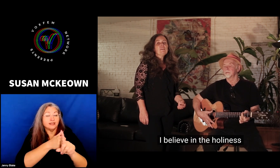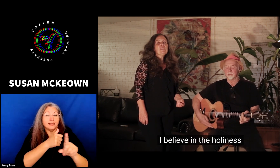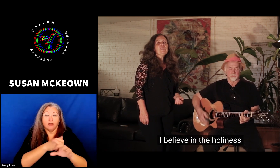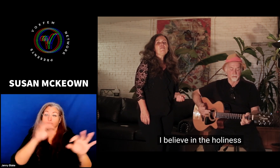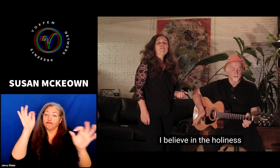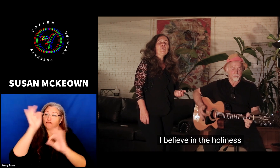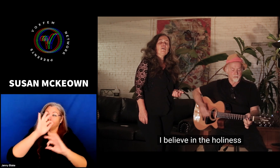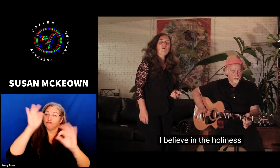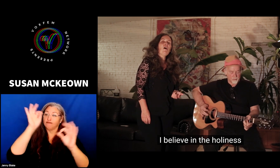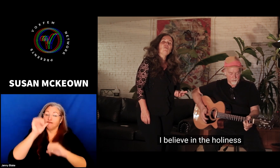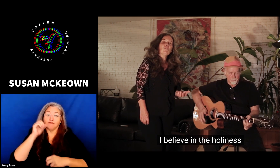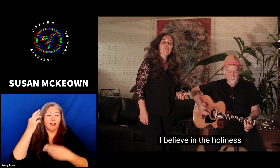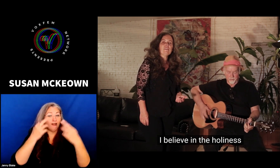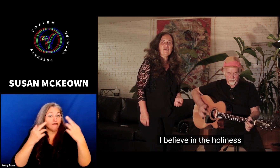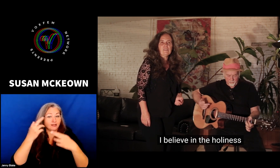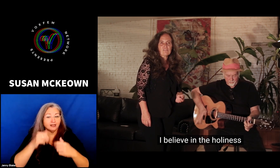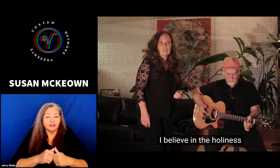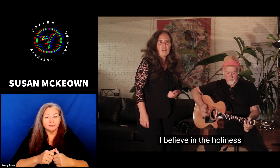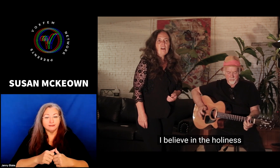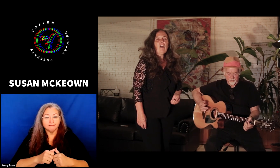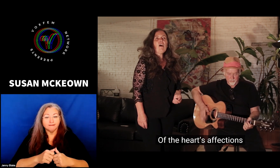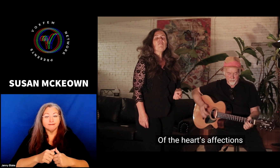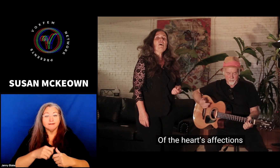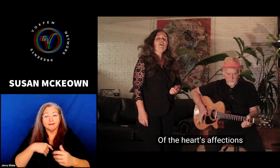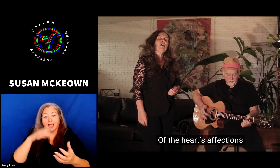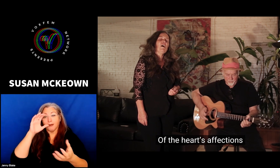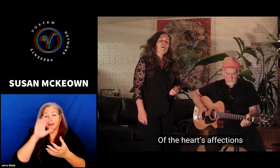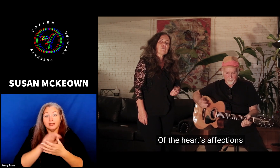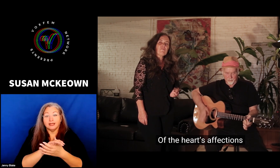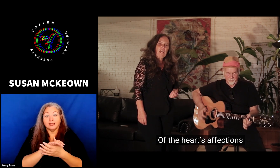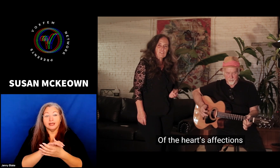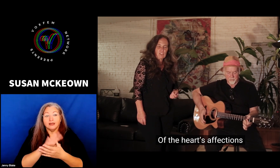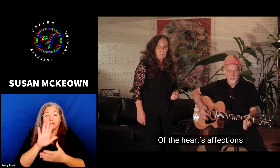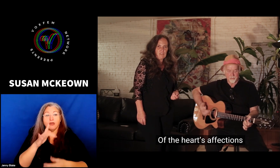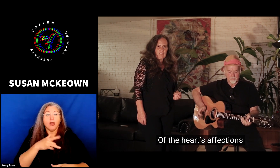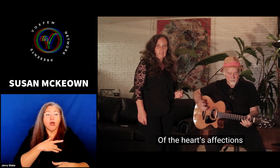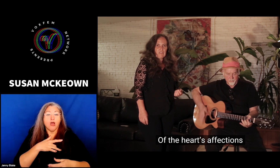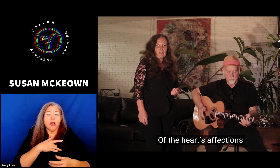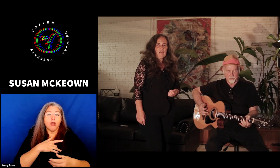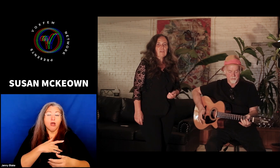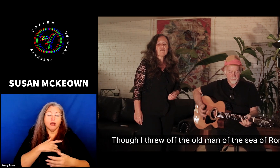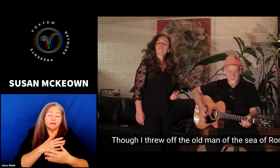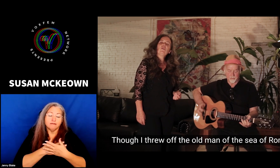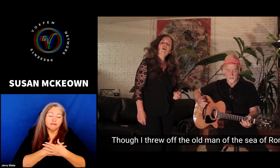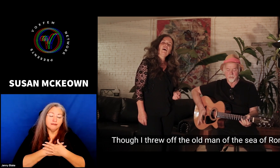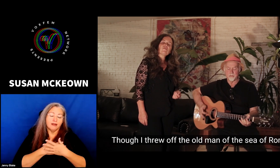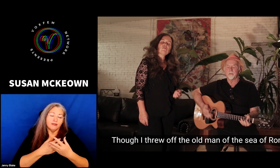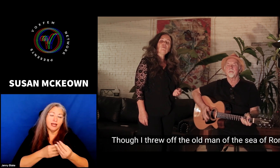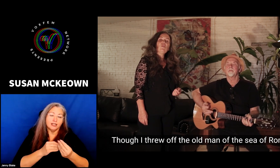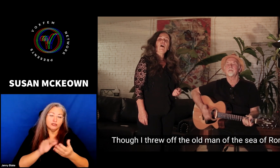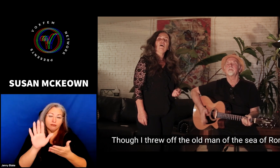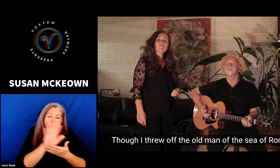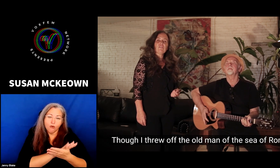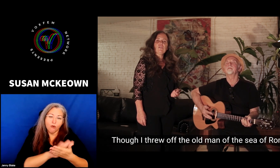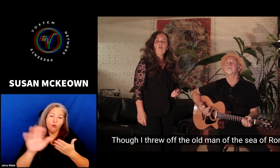I believe in the holiness of the heart's affection. And though I